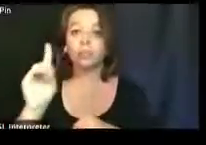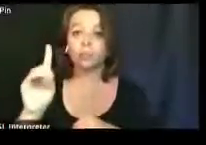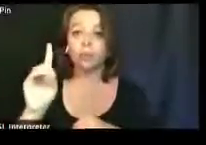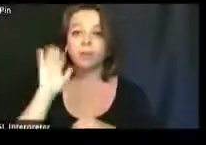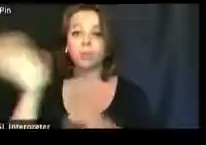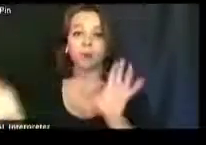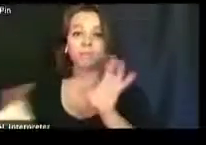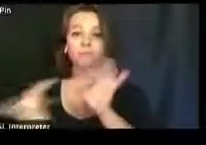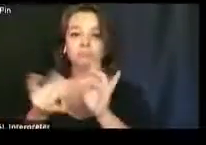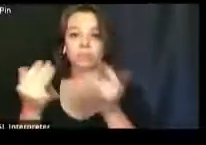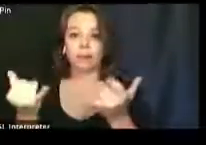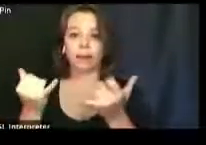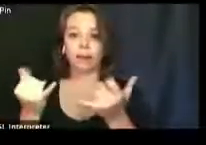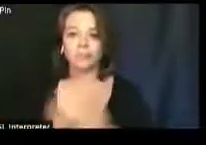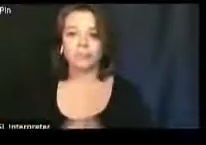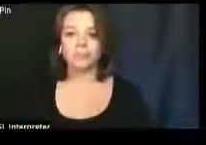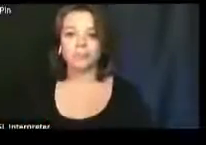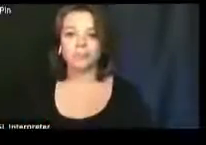now.